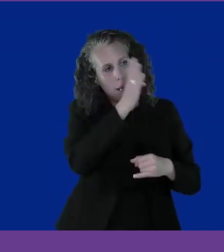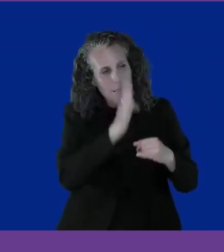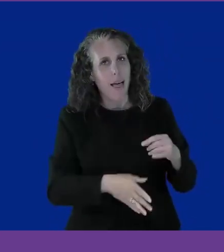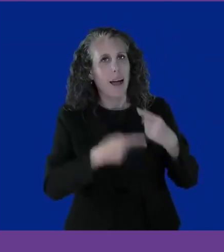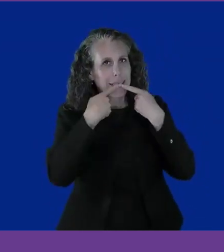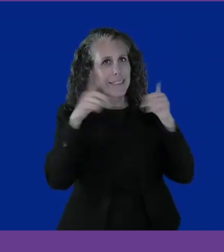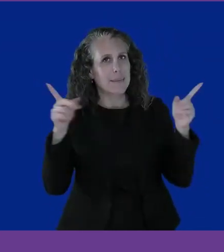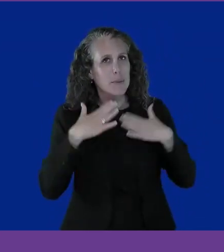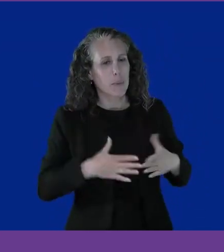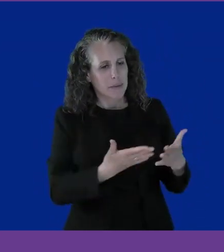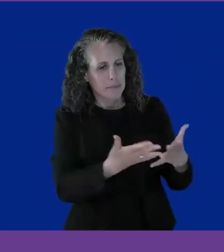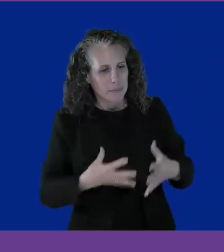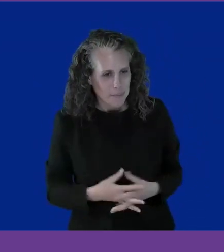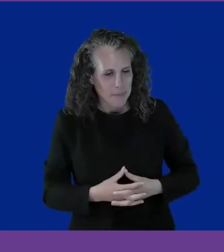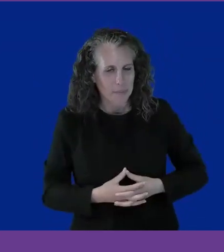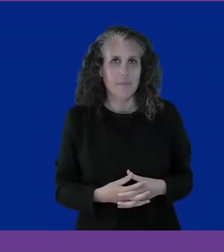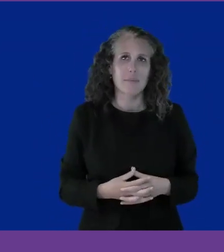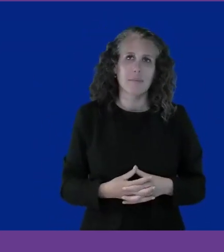I think